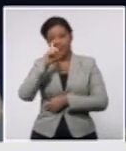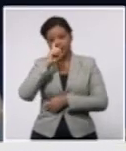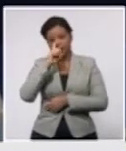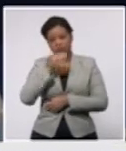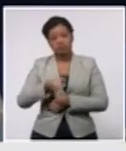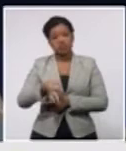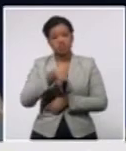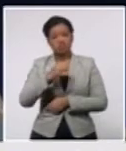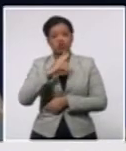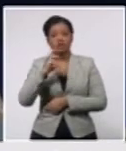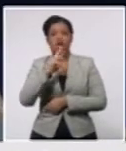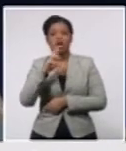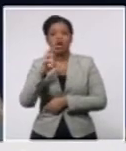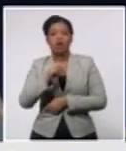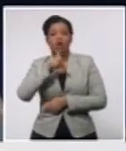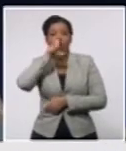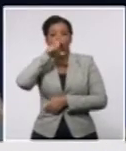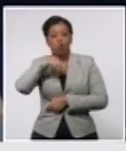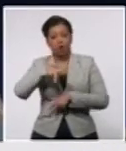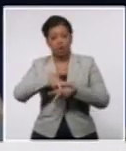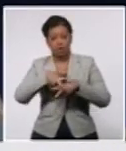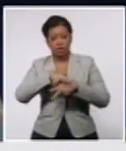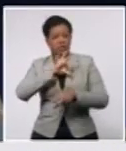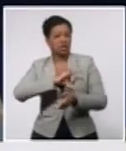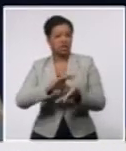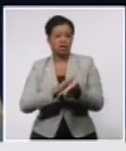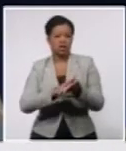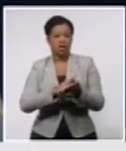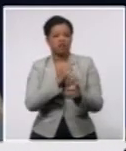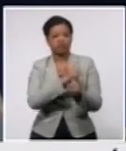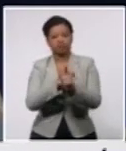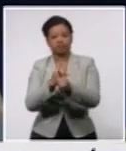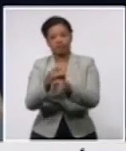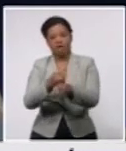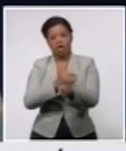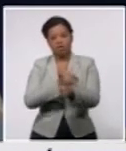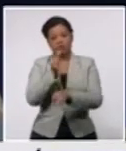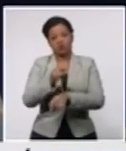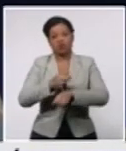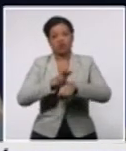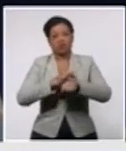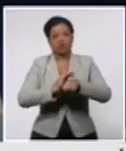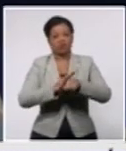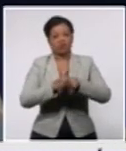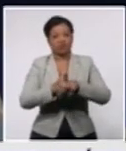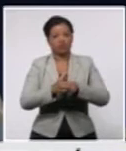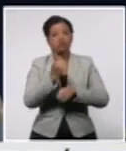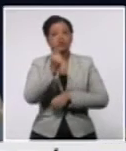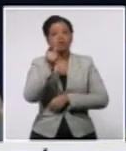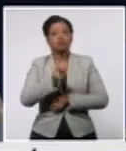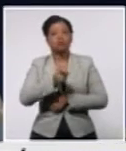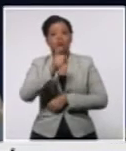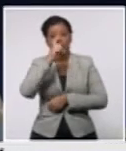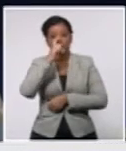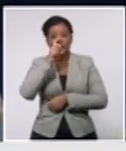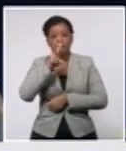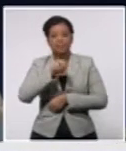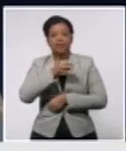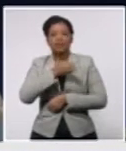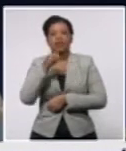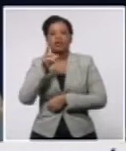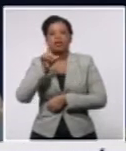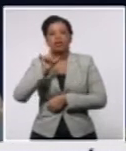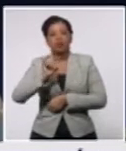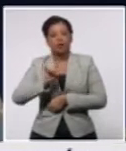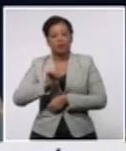girl from the Cerro and Cotorro municipalities in Havana. They were asymptomatic and